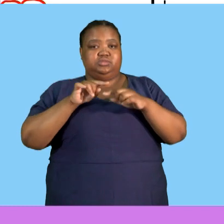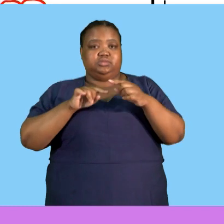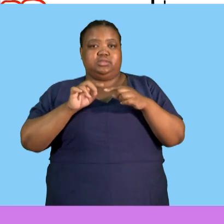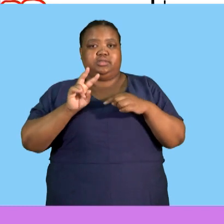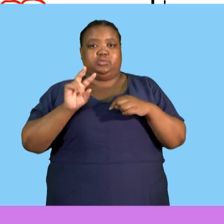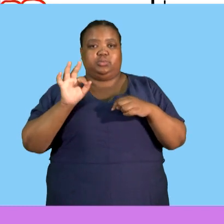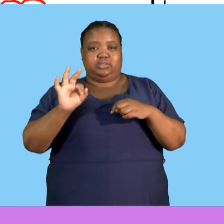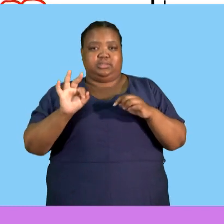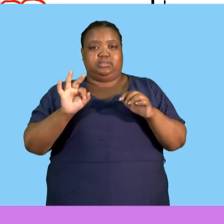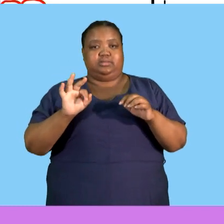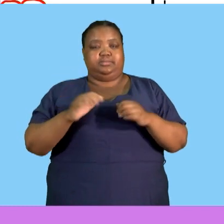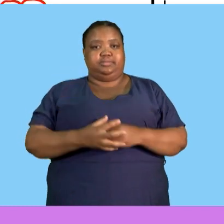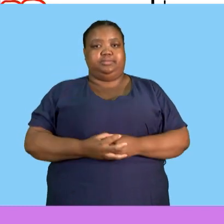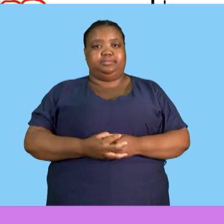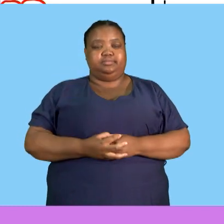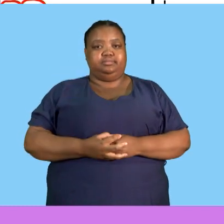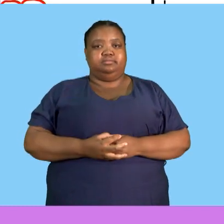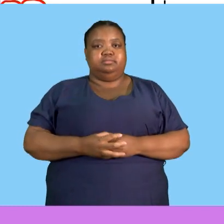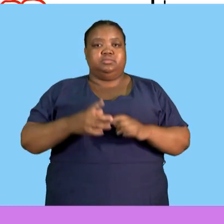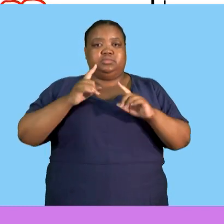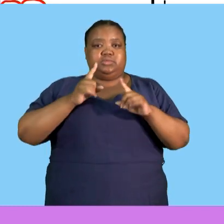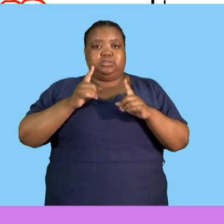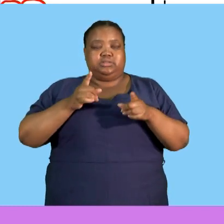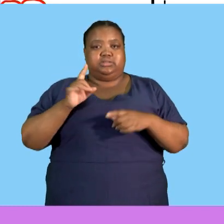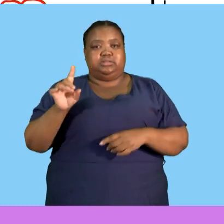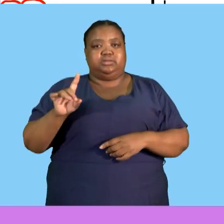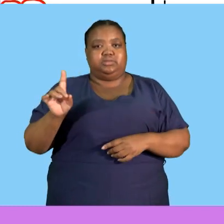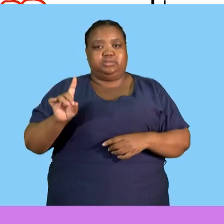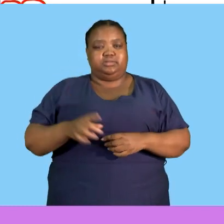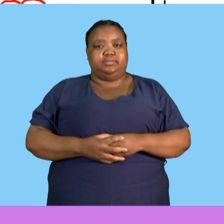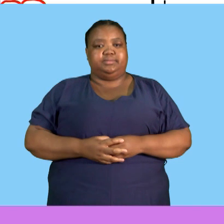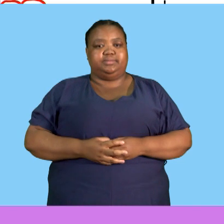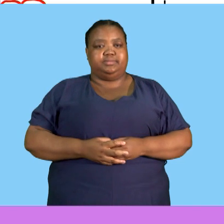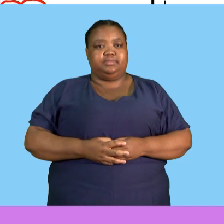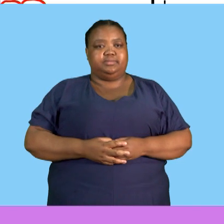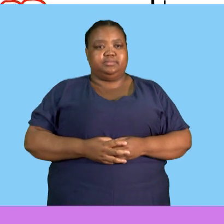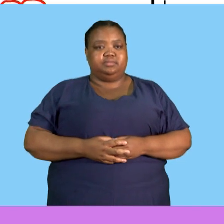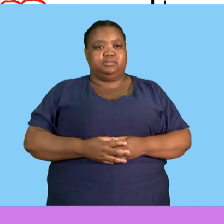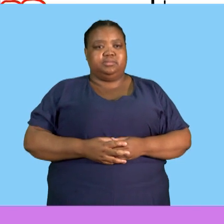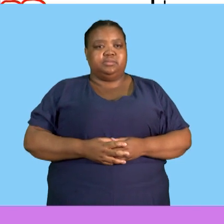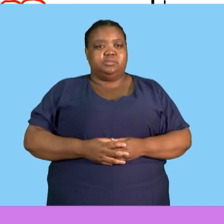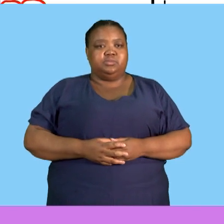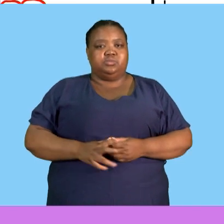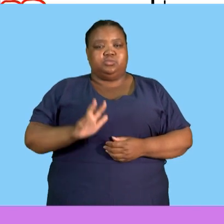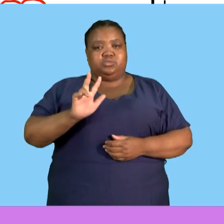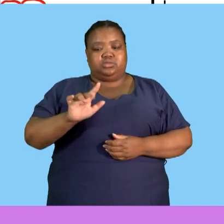in, 195 divided by 23. That will give us